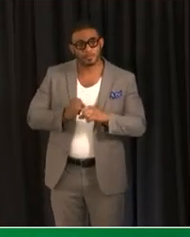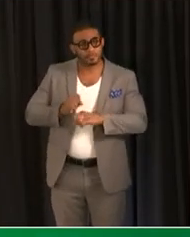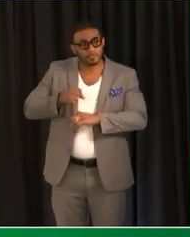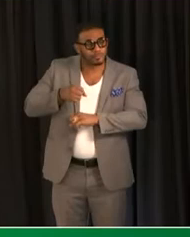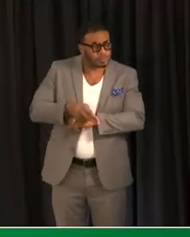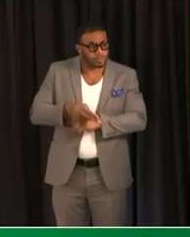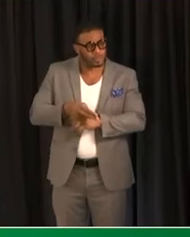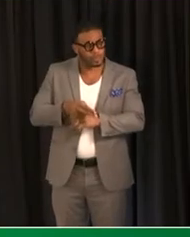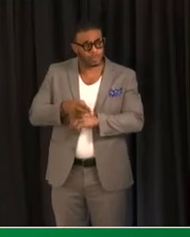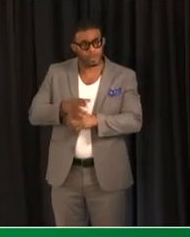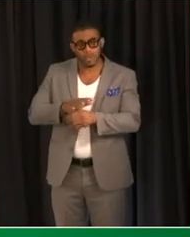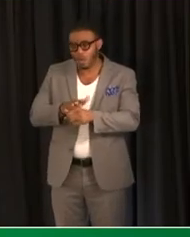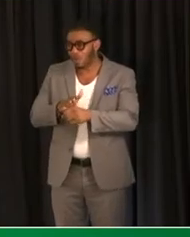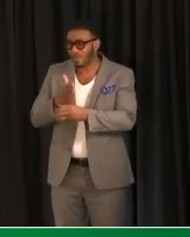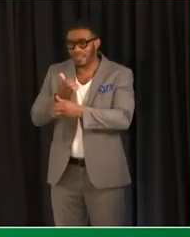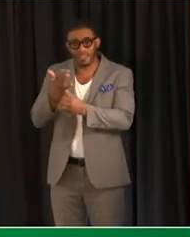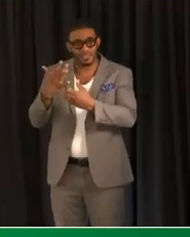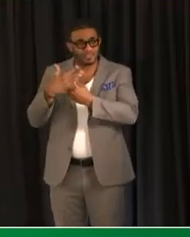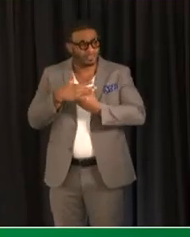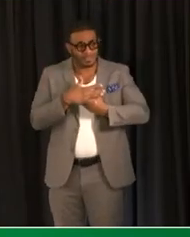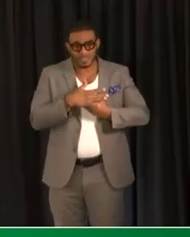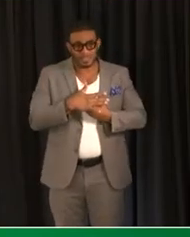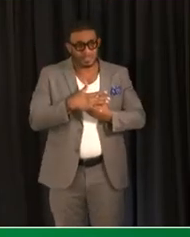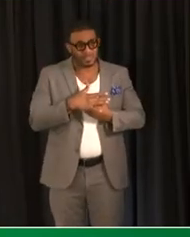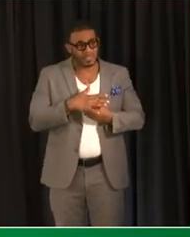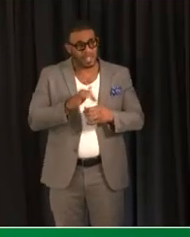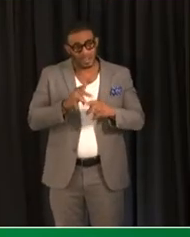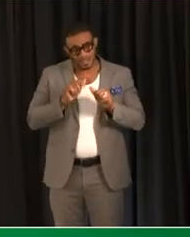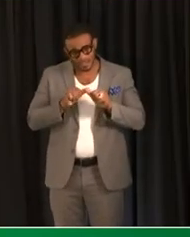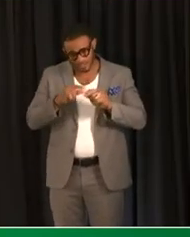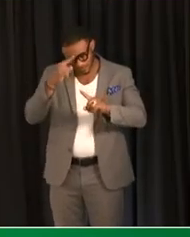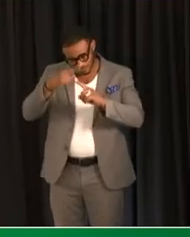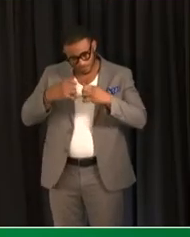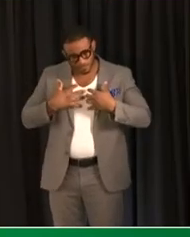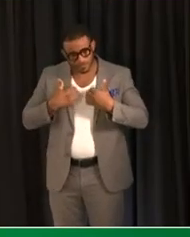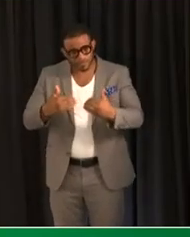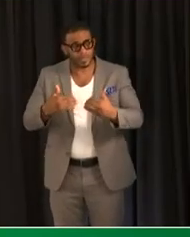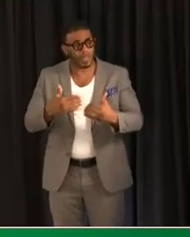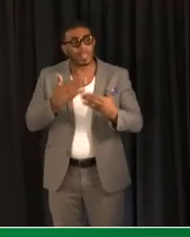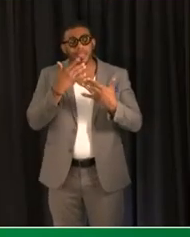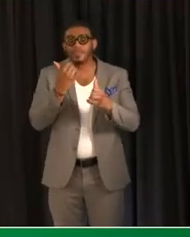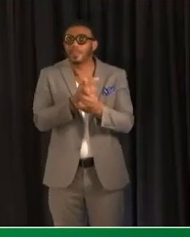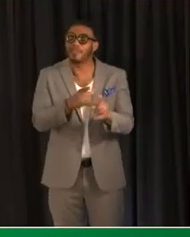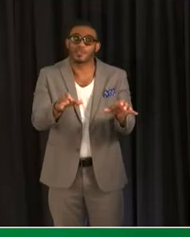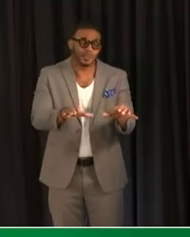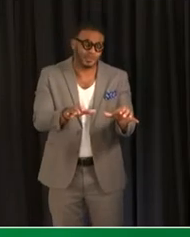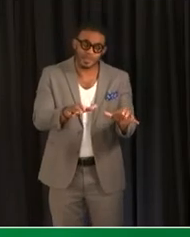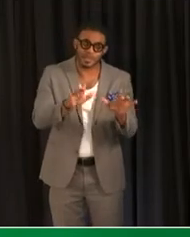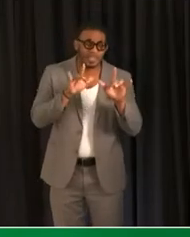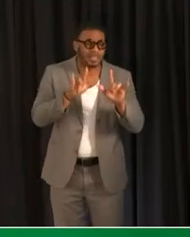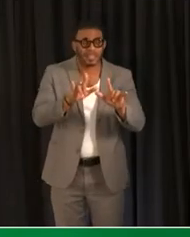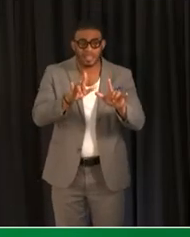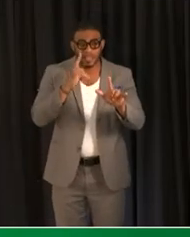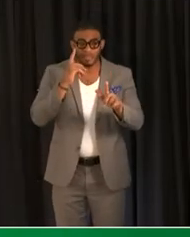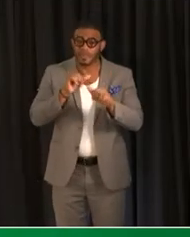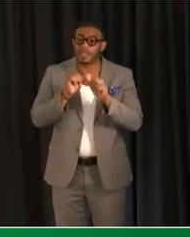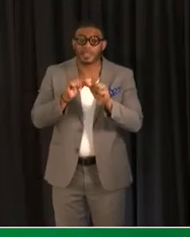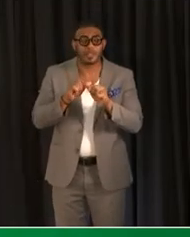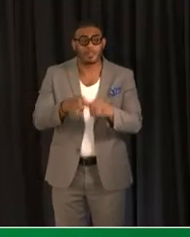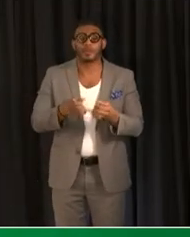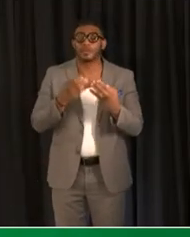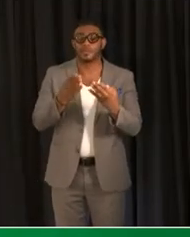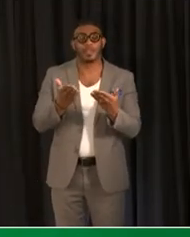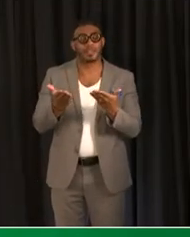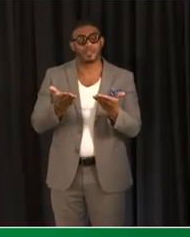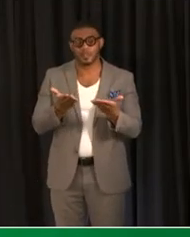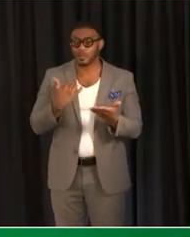to overcome all these challenges and how to keep moving forward? And thank you for everything you do and for